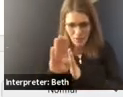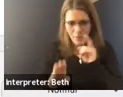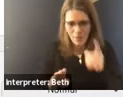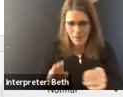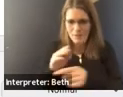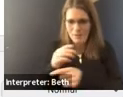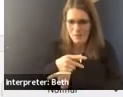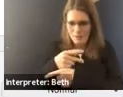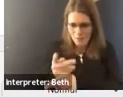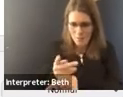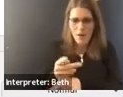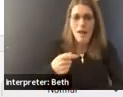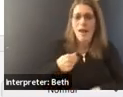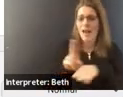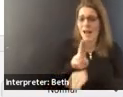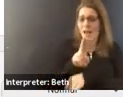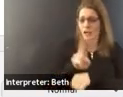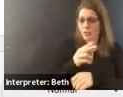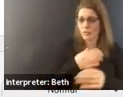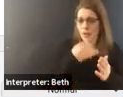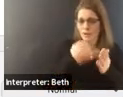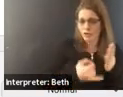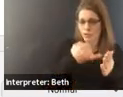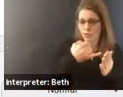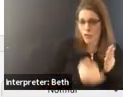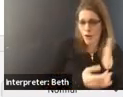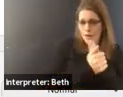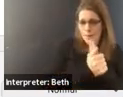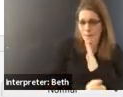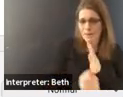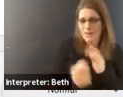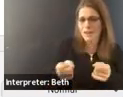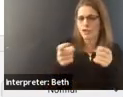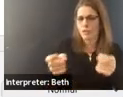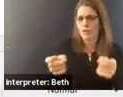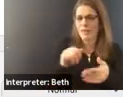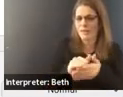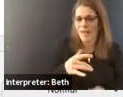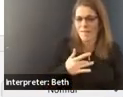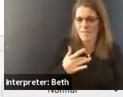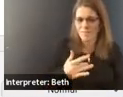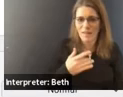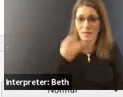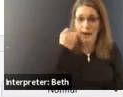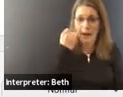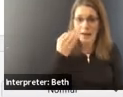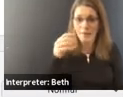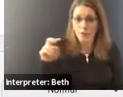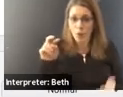ability to give that feeling. So if I look at my layers